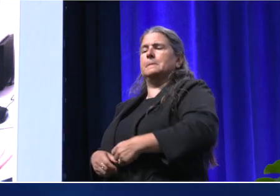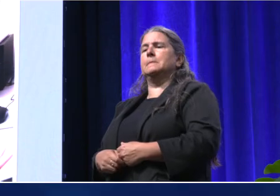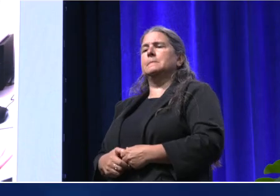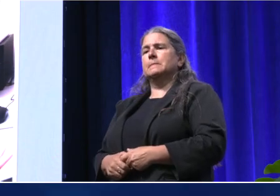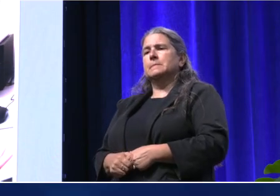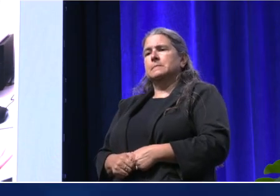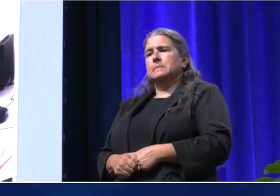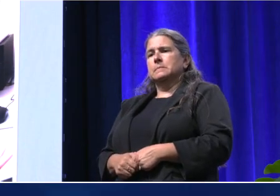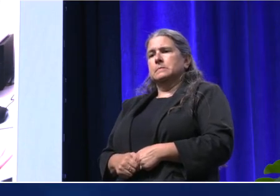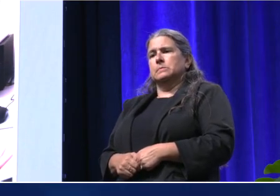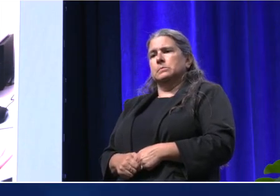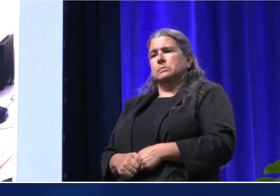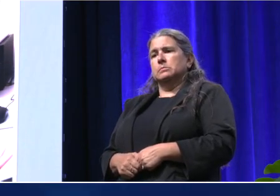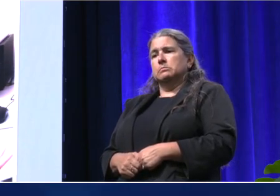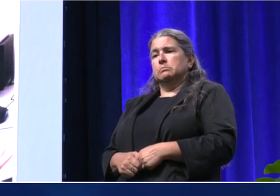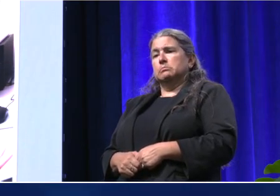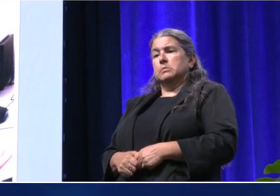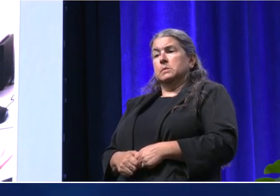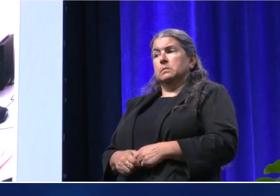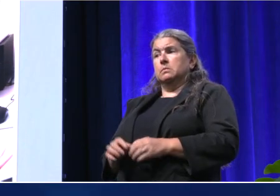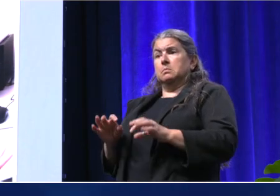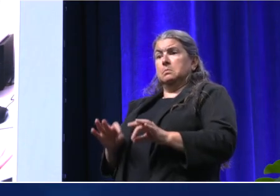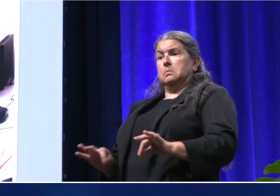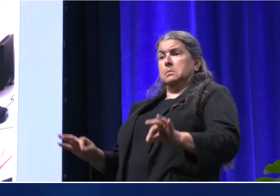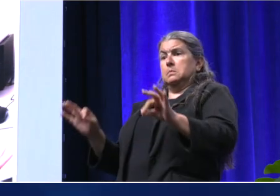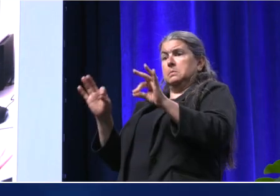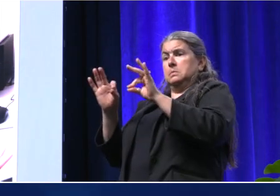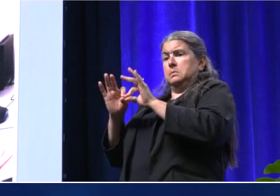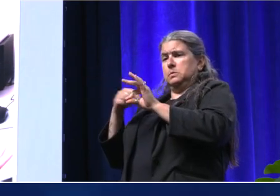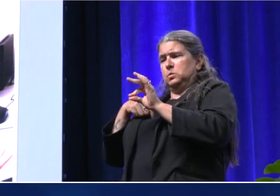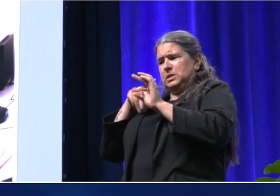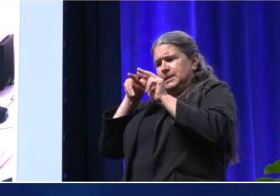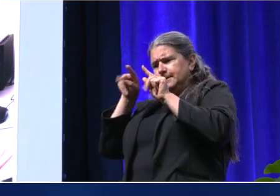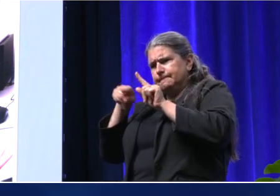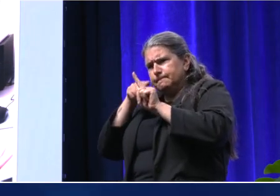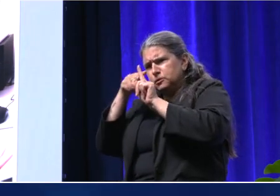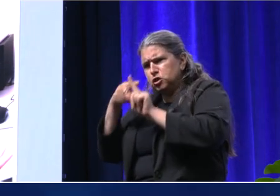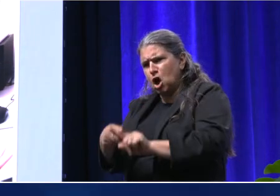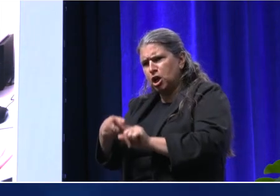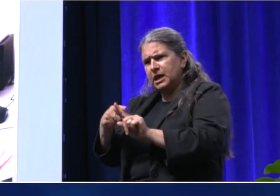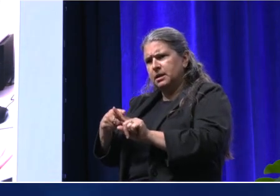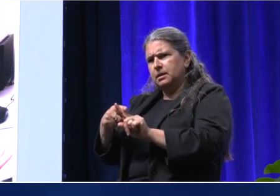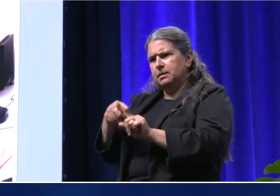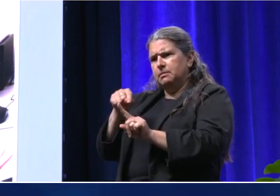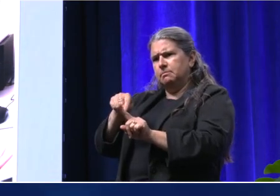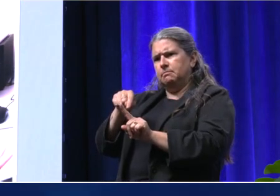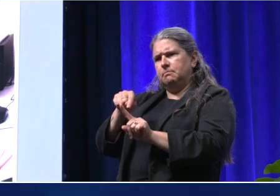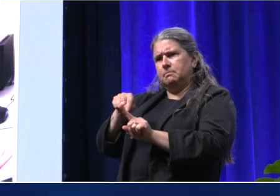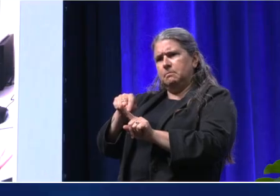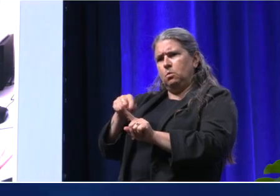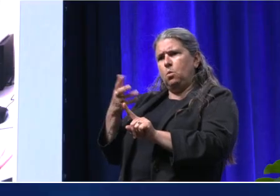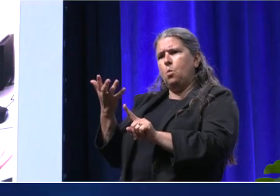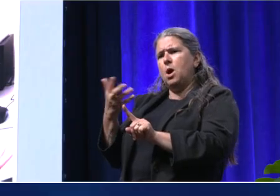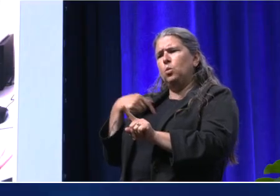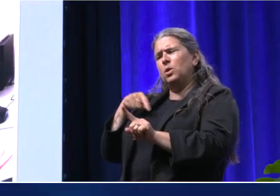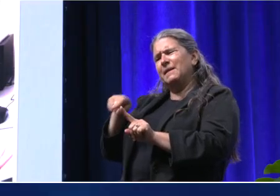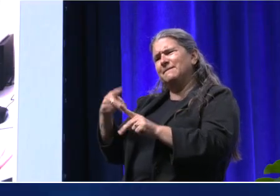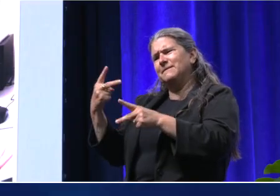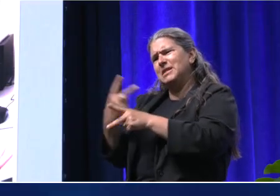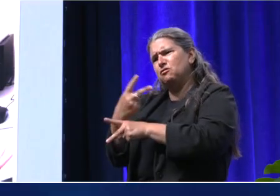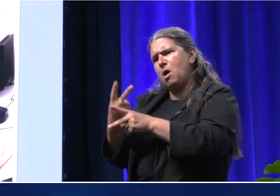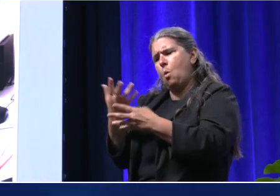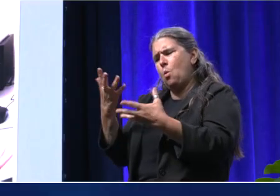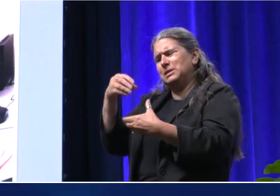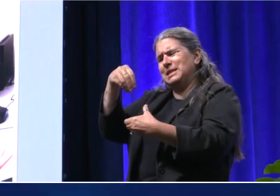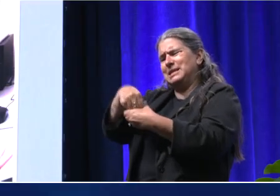untargeted search with atomic precision. So untargeted means if we figure out exactly what's in a drug substance, no matter what it